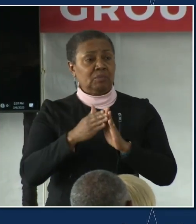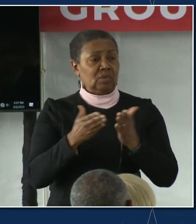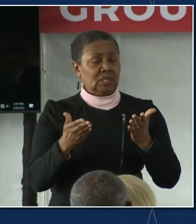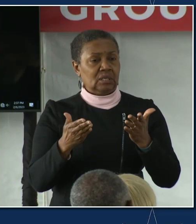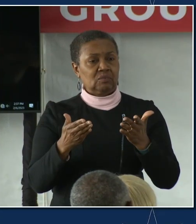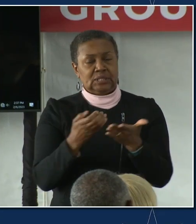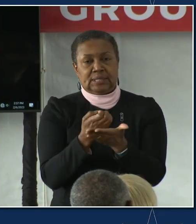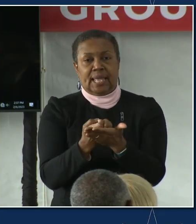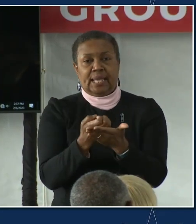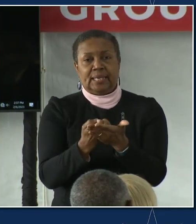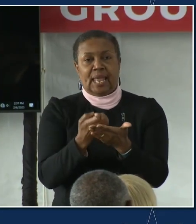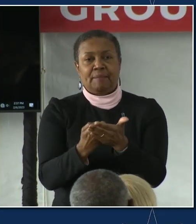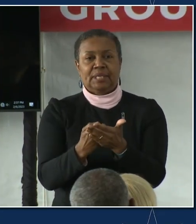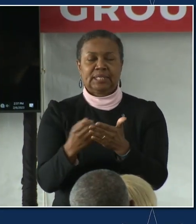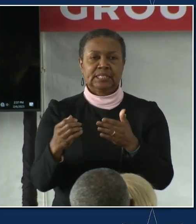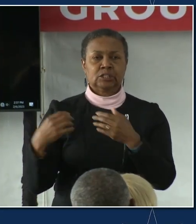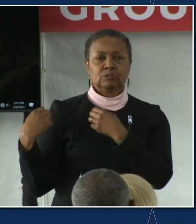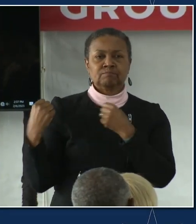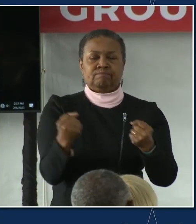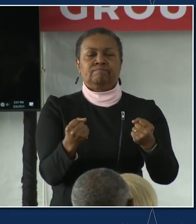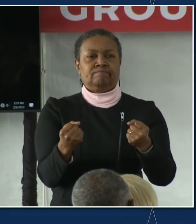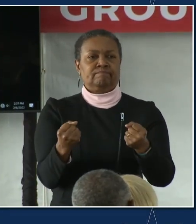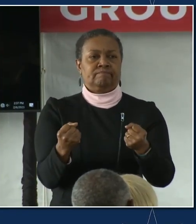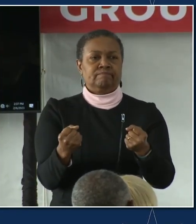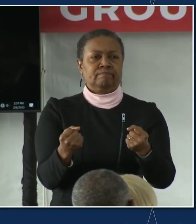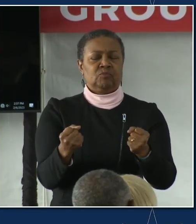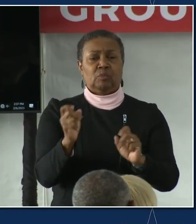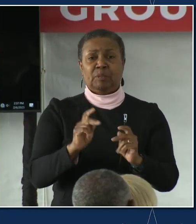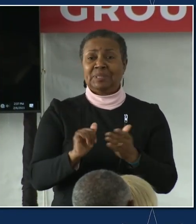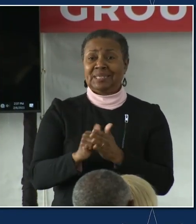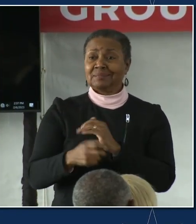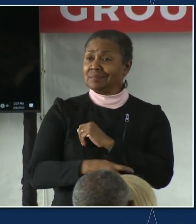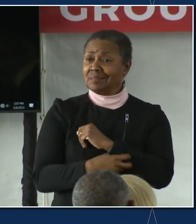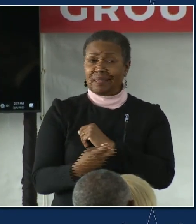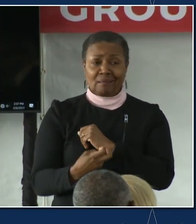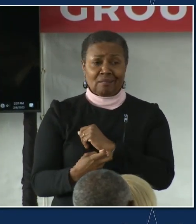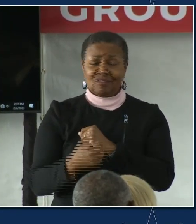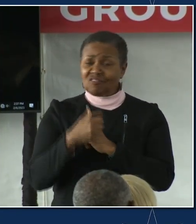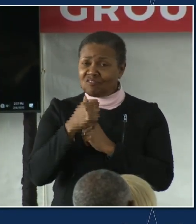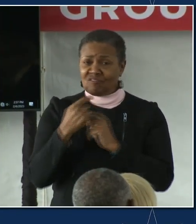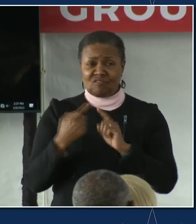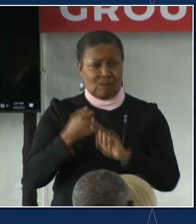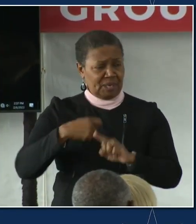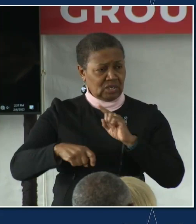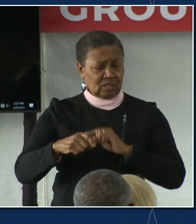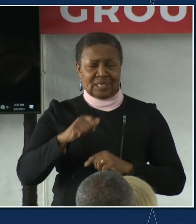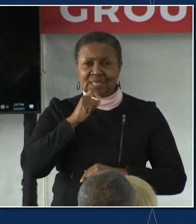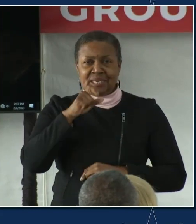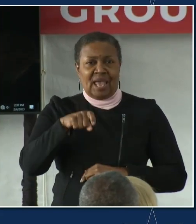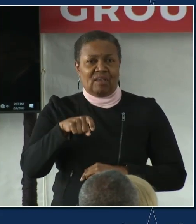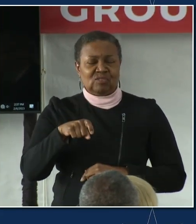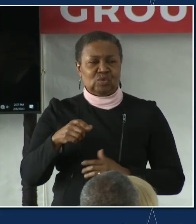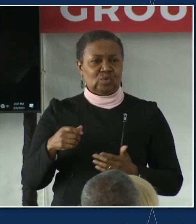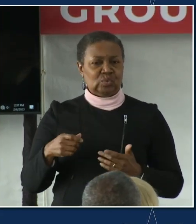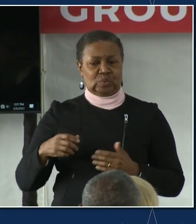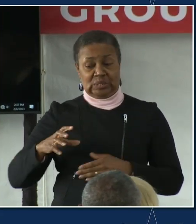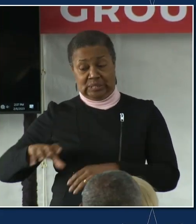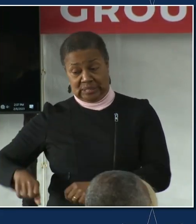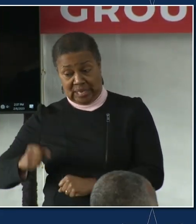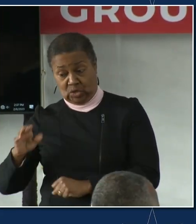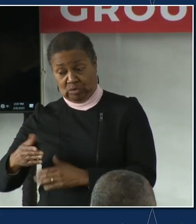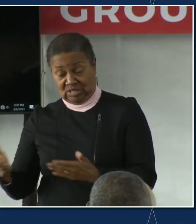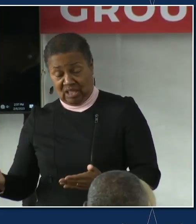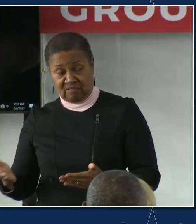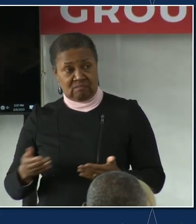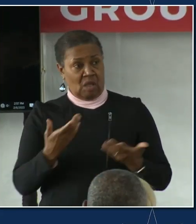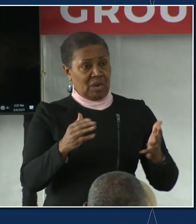was economically vibrant. So folks didn't steal from each other. They didn't feel compelled or the need to take your stuff